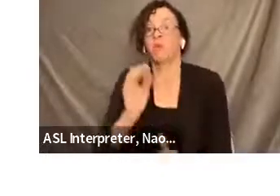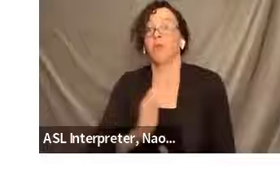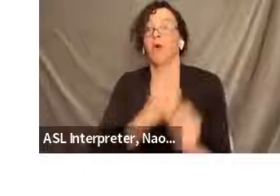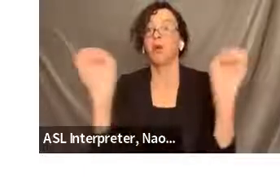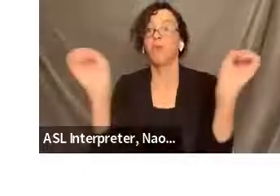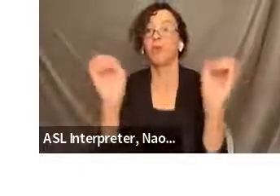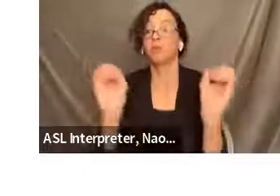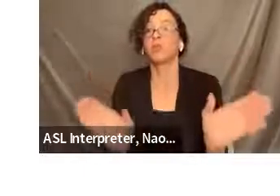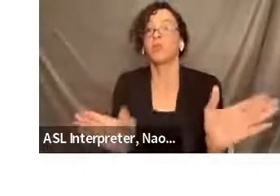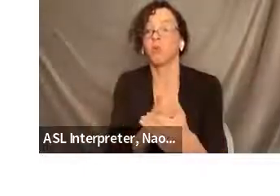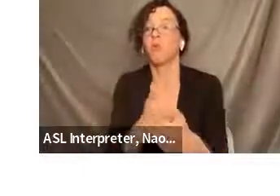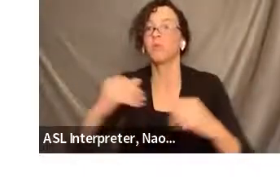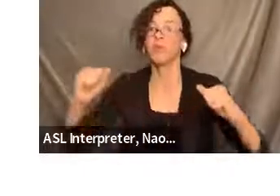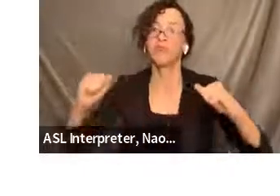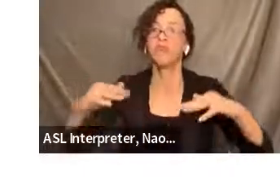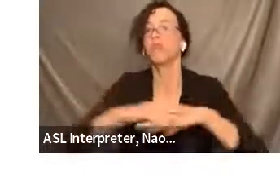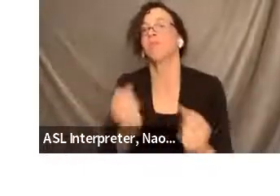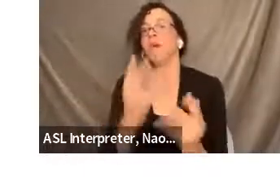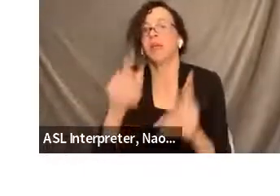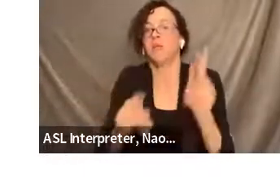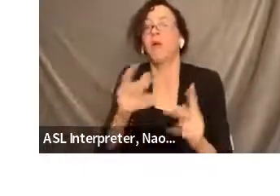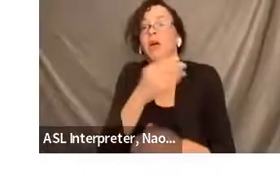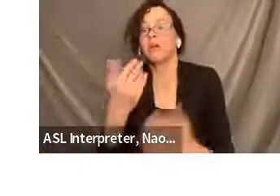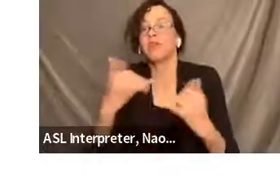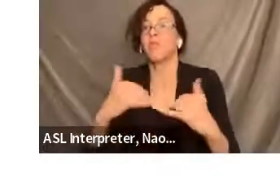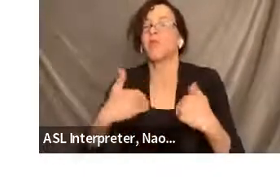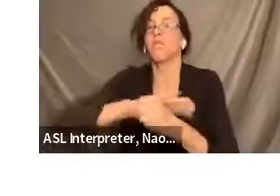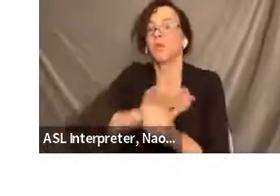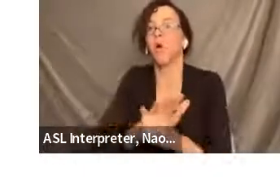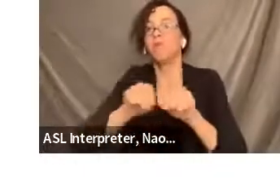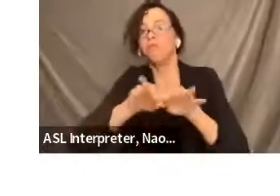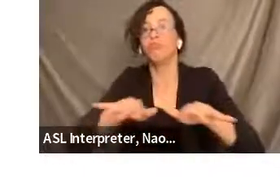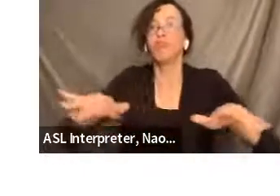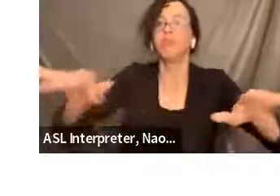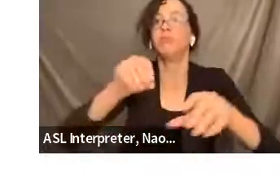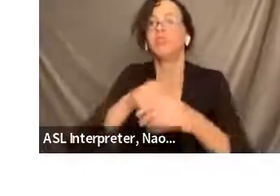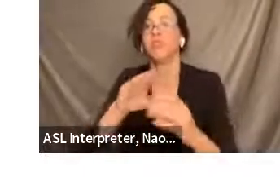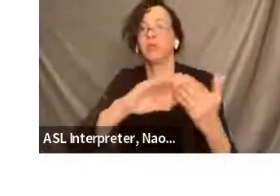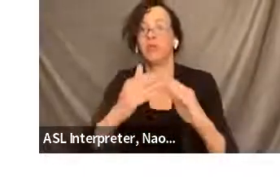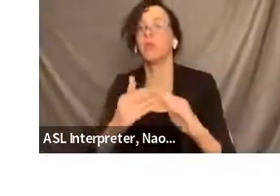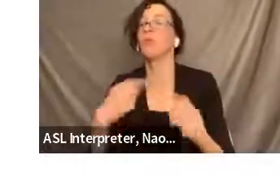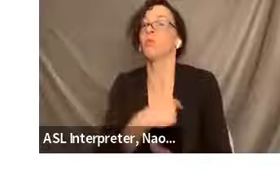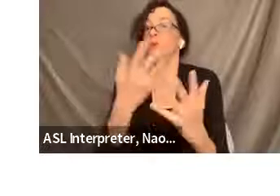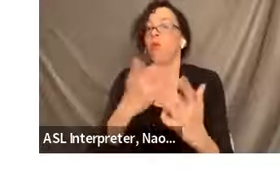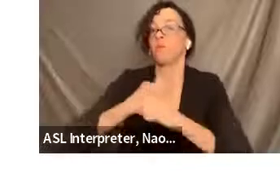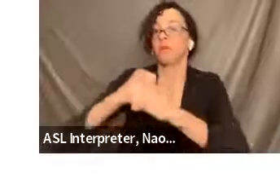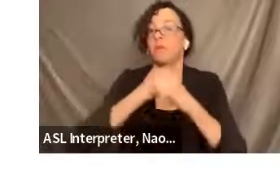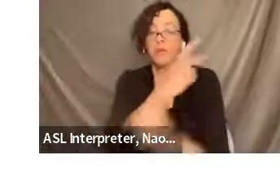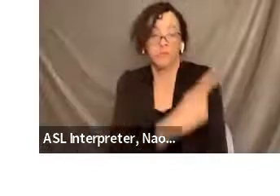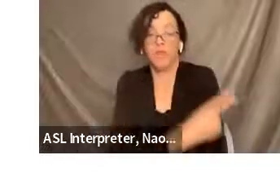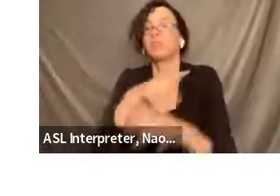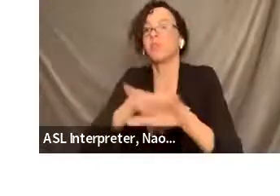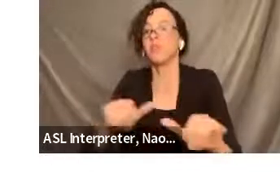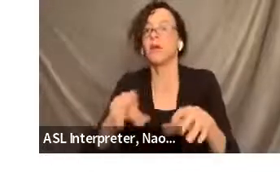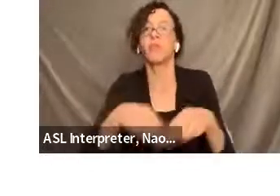still in our community. So we want to protect our patients while giving them the care they need. And the second scenario on the next